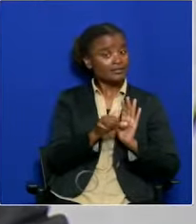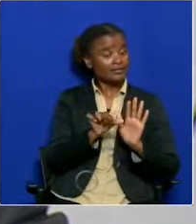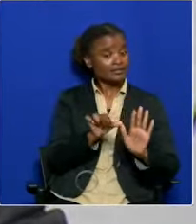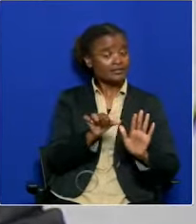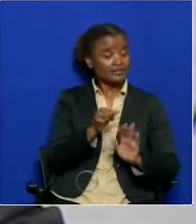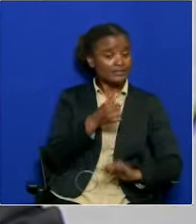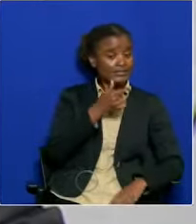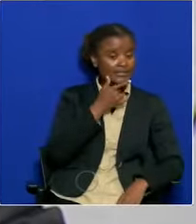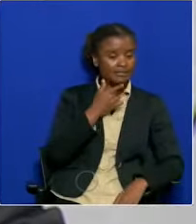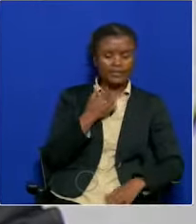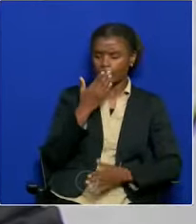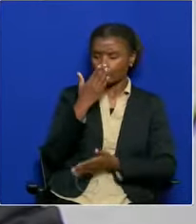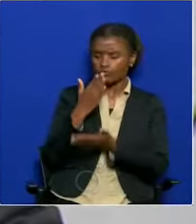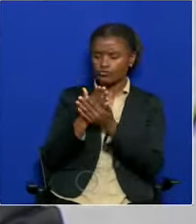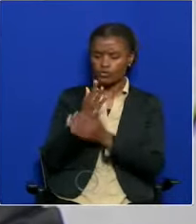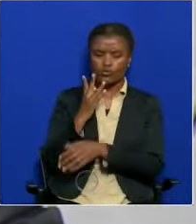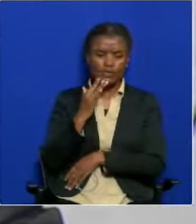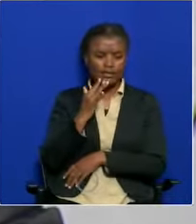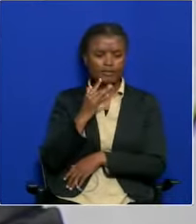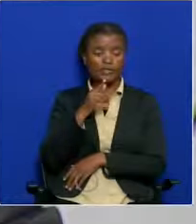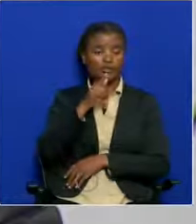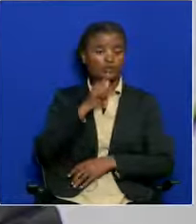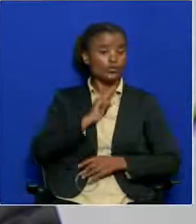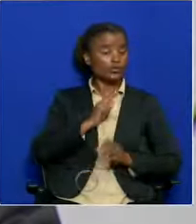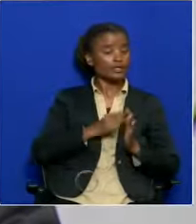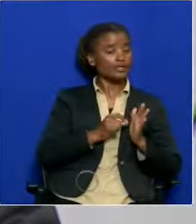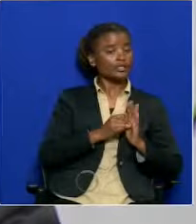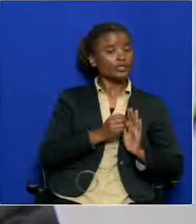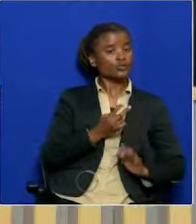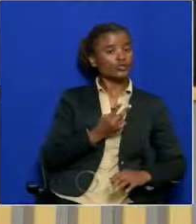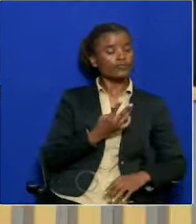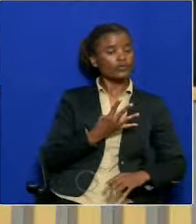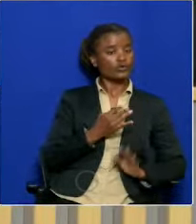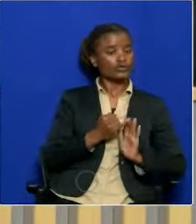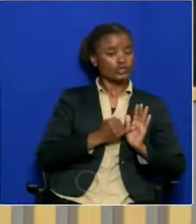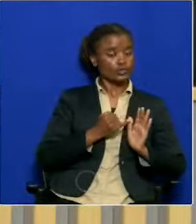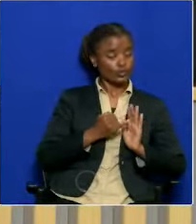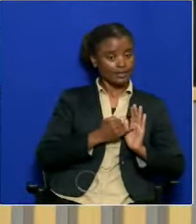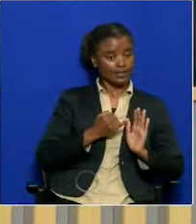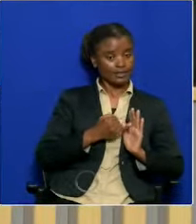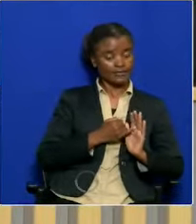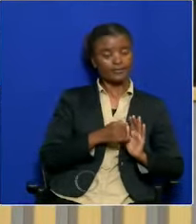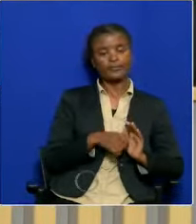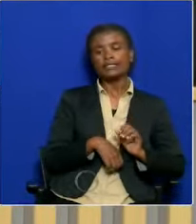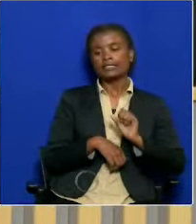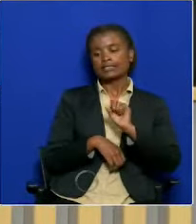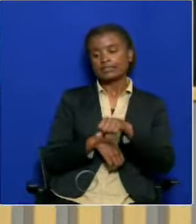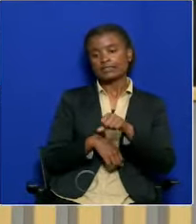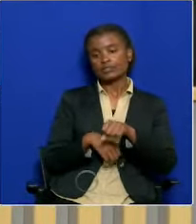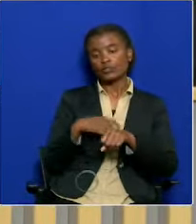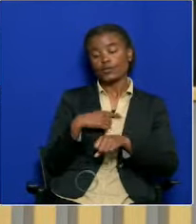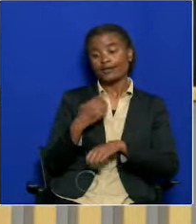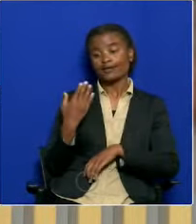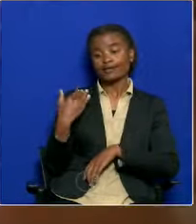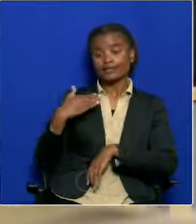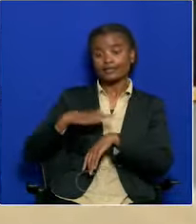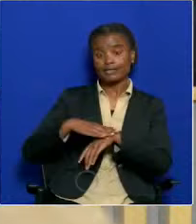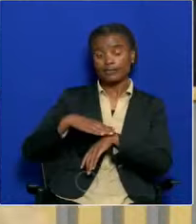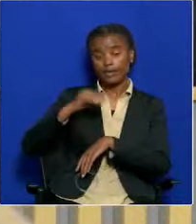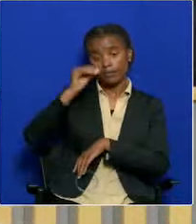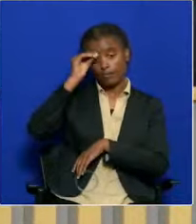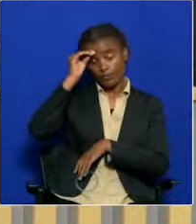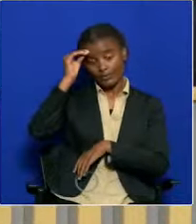the 24th of January. I think. Yes, because the other time I think the police have an interaction with Mr. Matlala is in